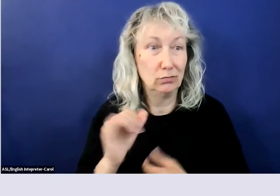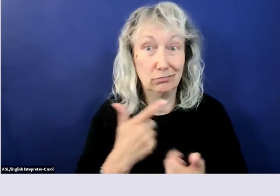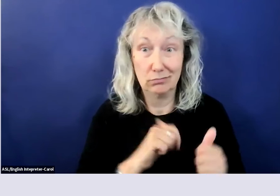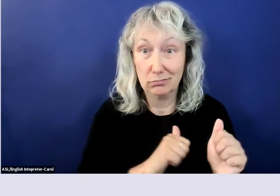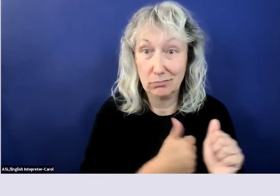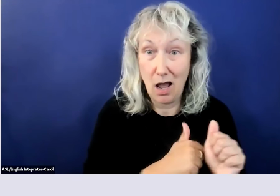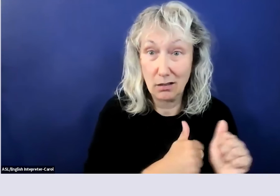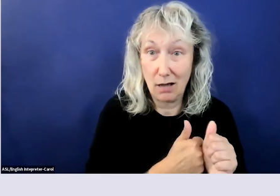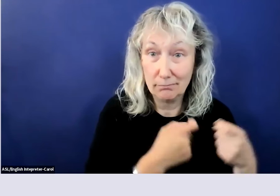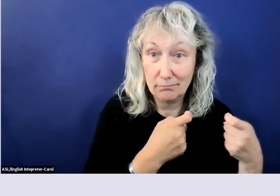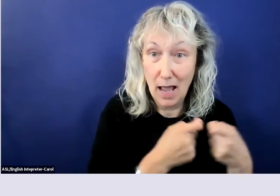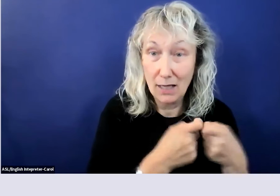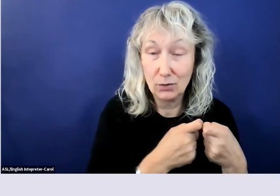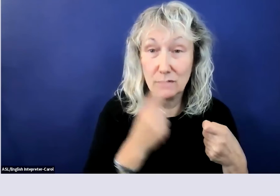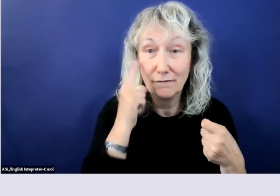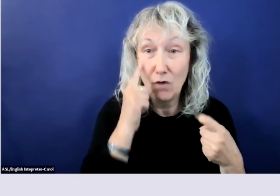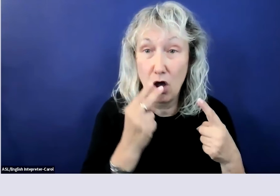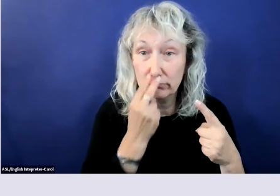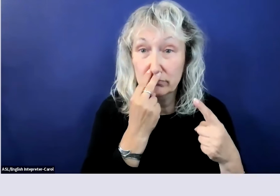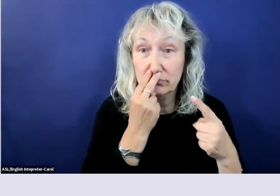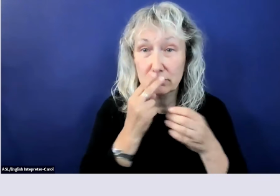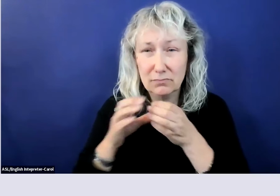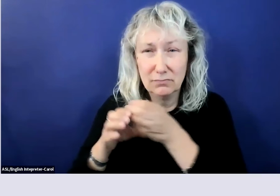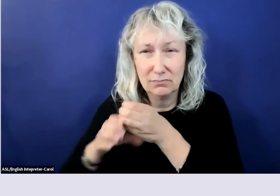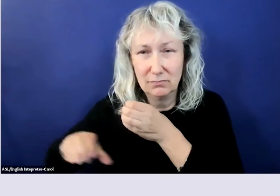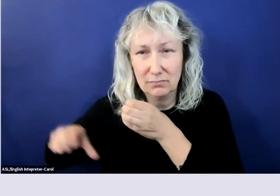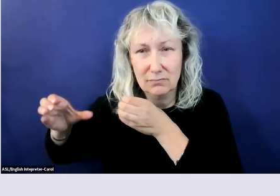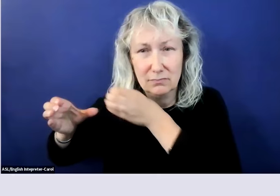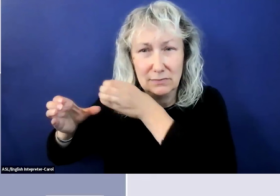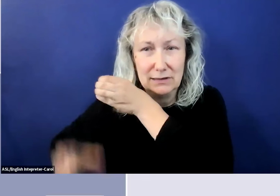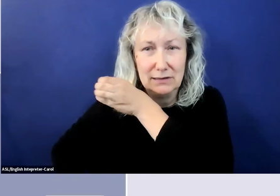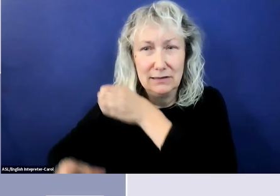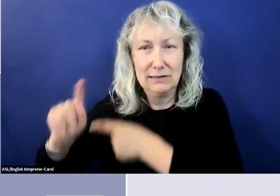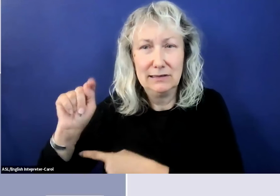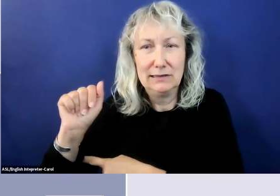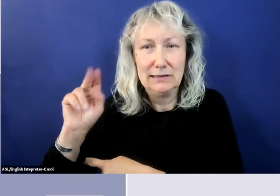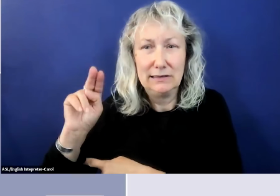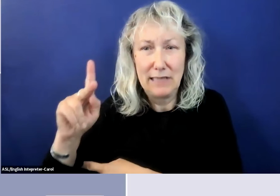batteries or oxygen tanks. Next slide, please.